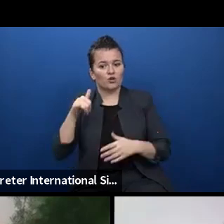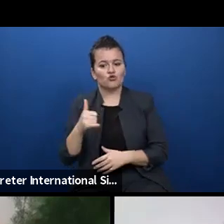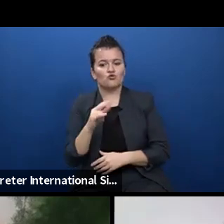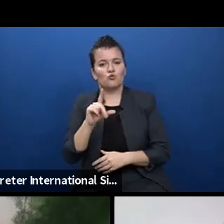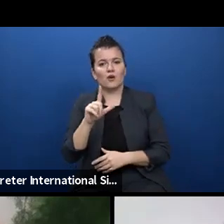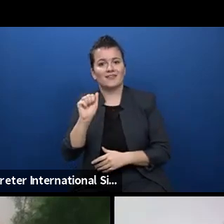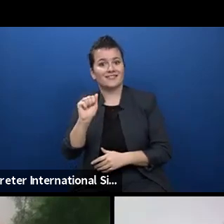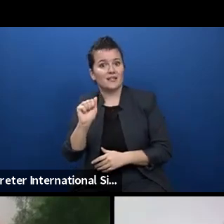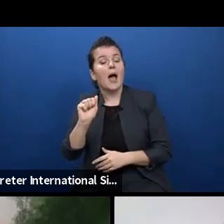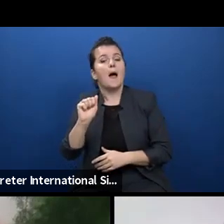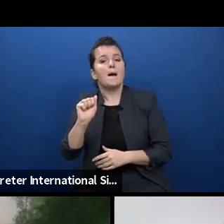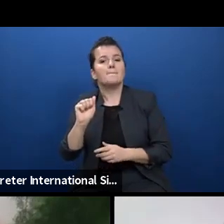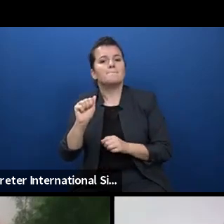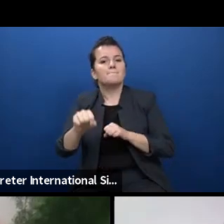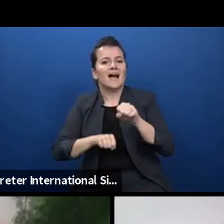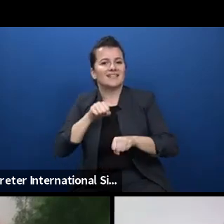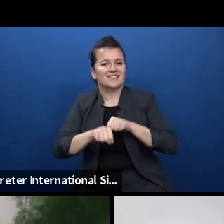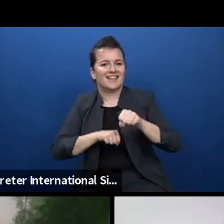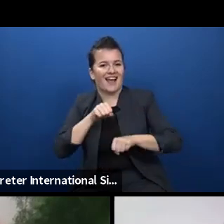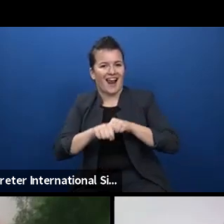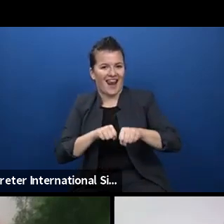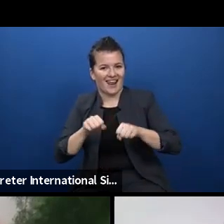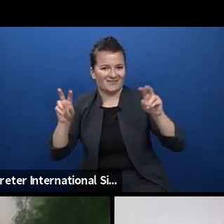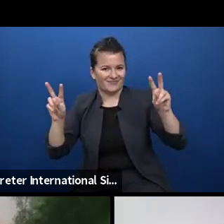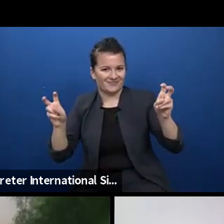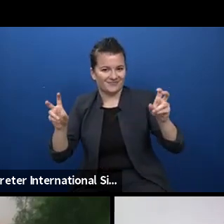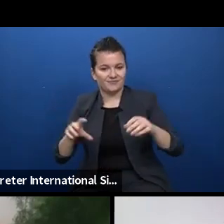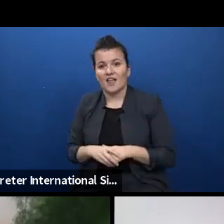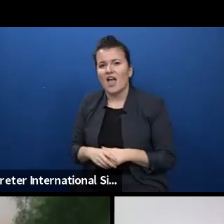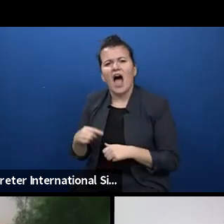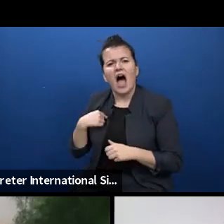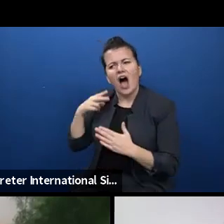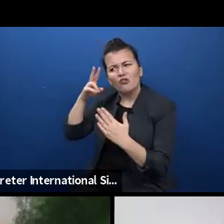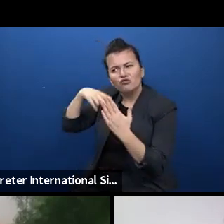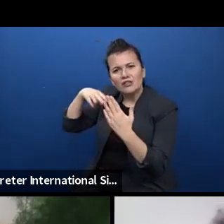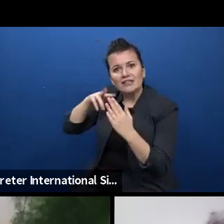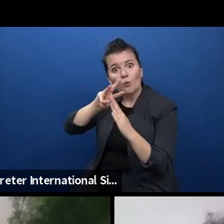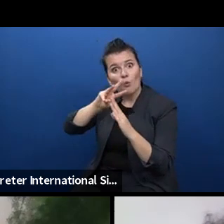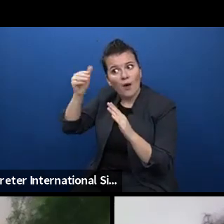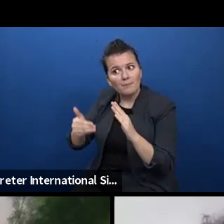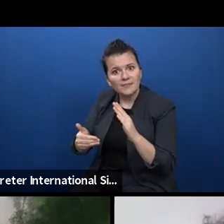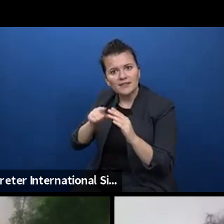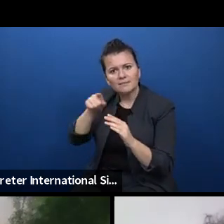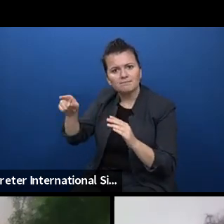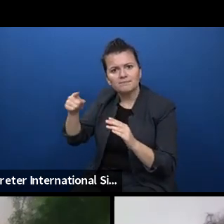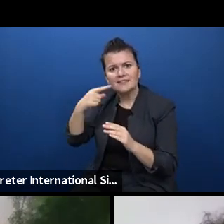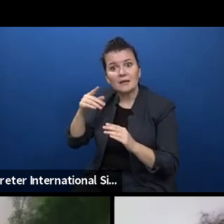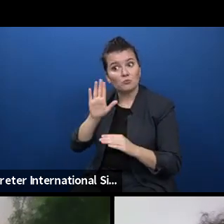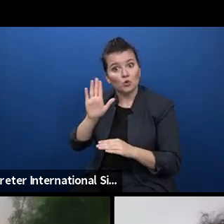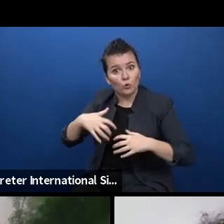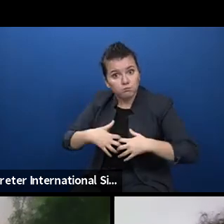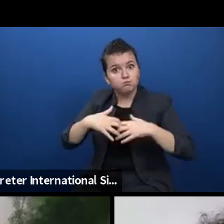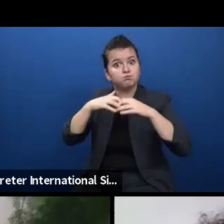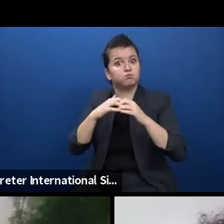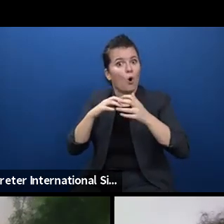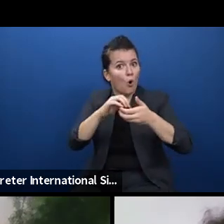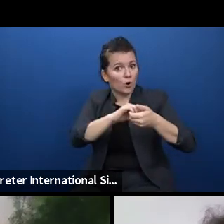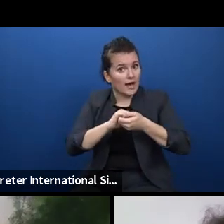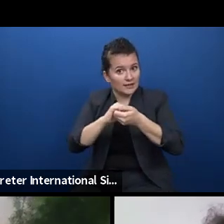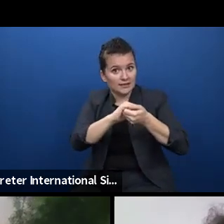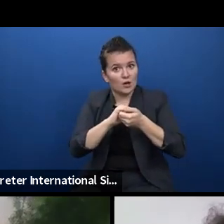website that actually you started this organization of you in 2006 by